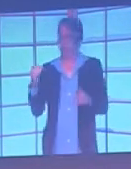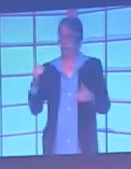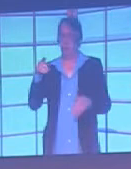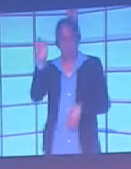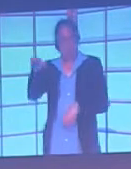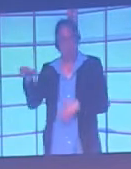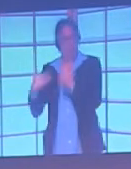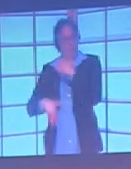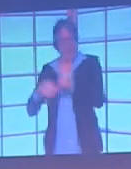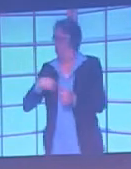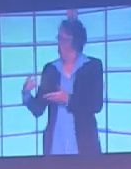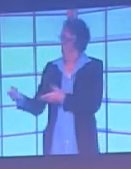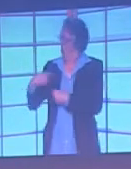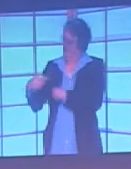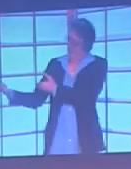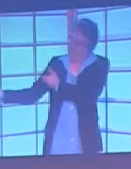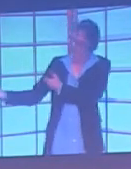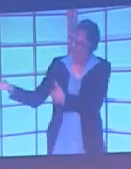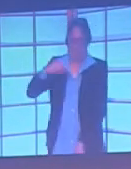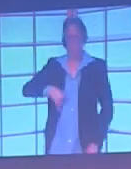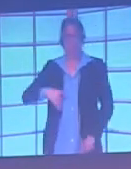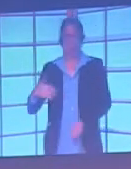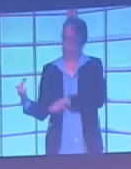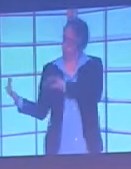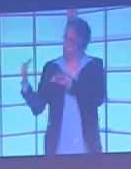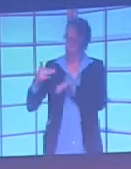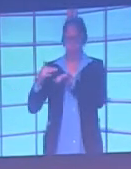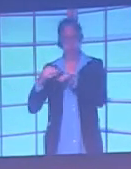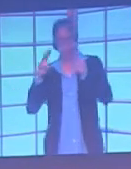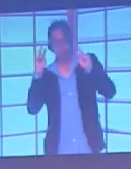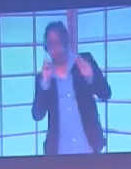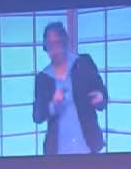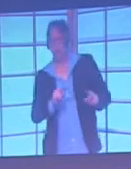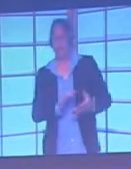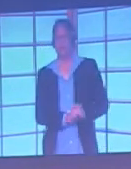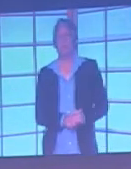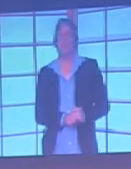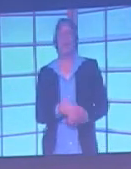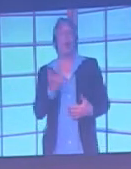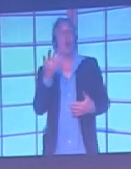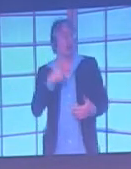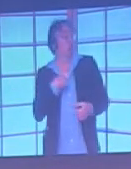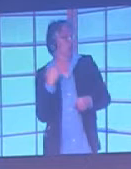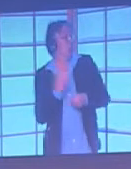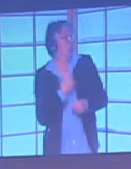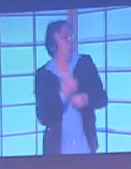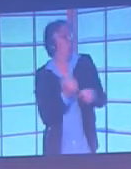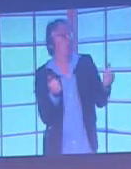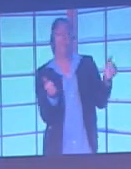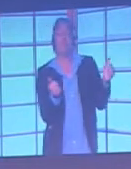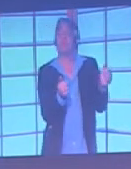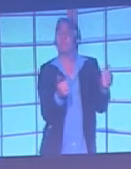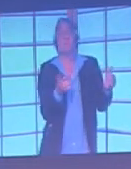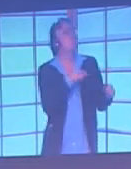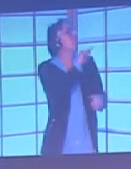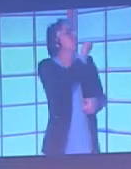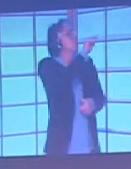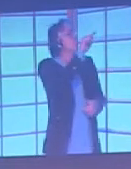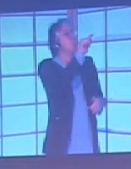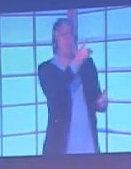DSA, KKN, and in cooperation with Lower Silesia